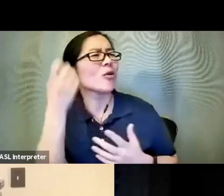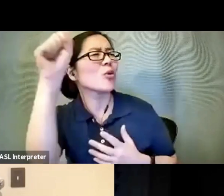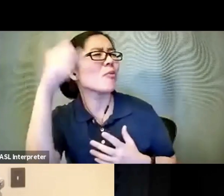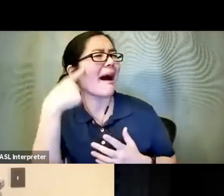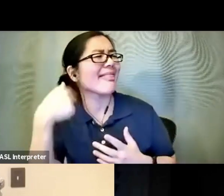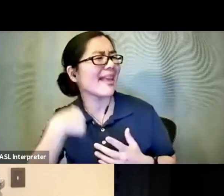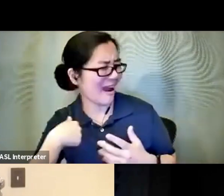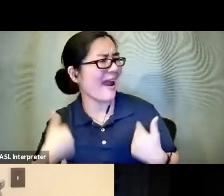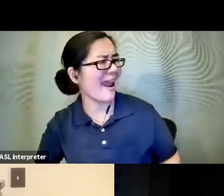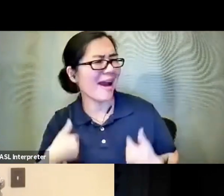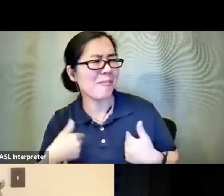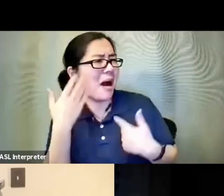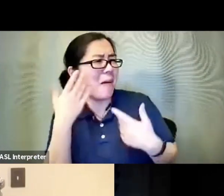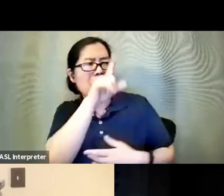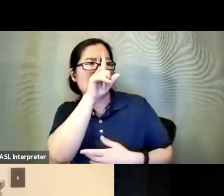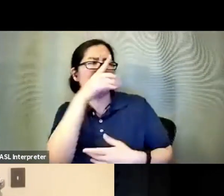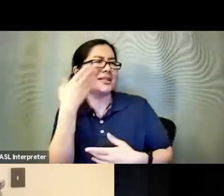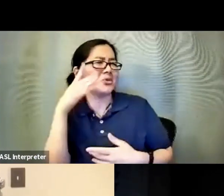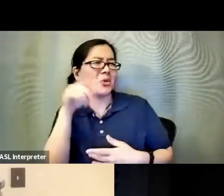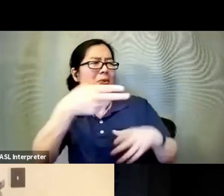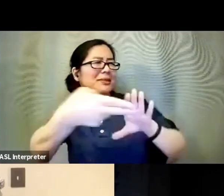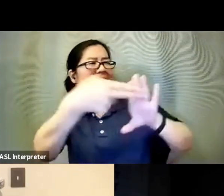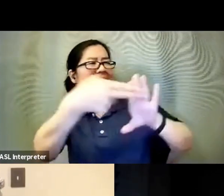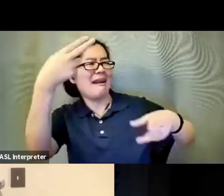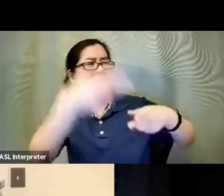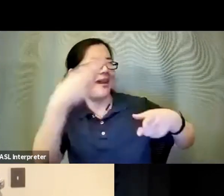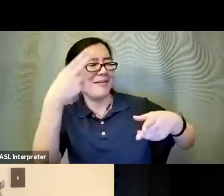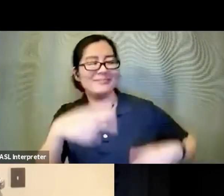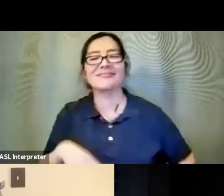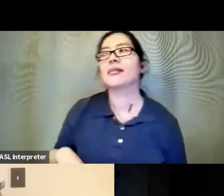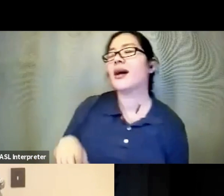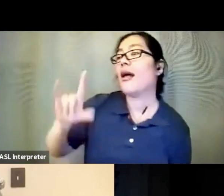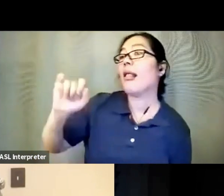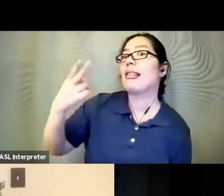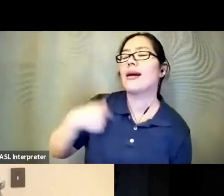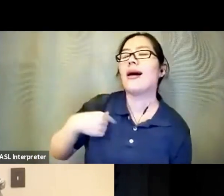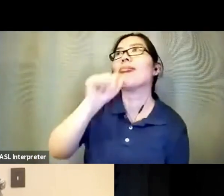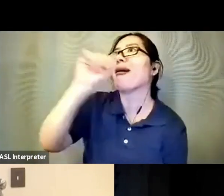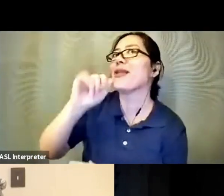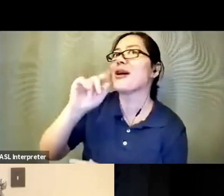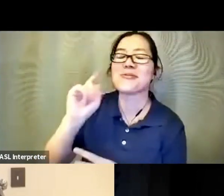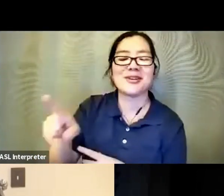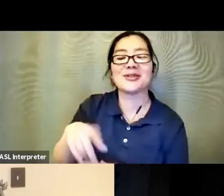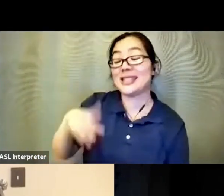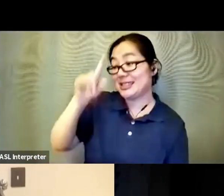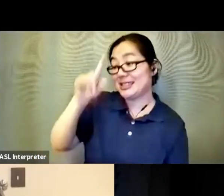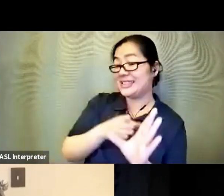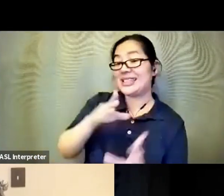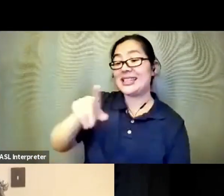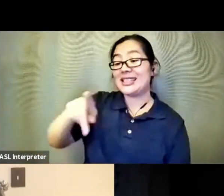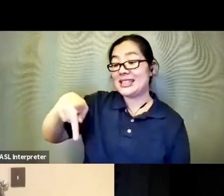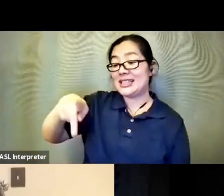but never knew there was a name. Oh, I love this question. This is Leah. So the psychiatric survivor movement is